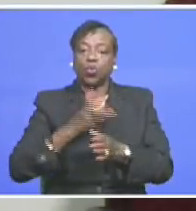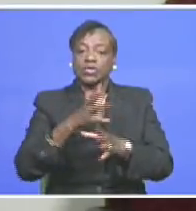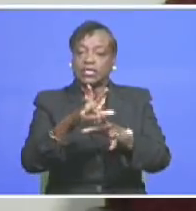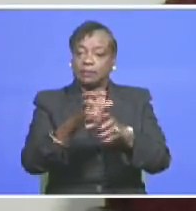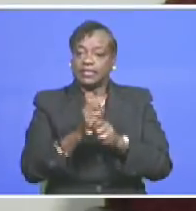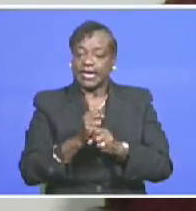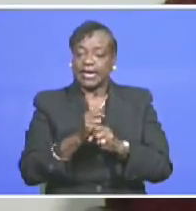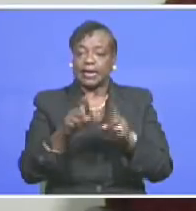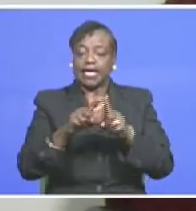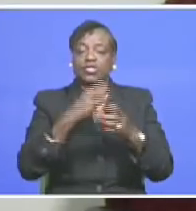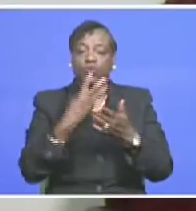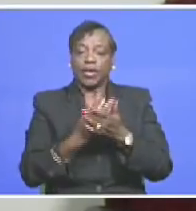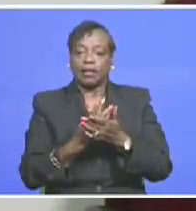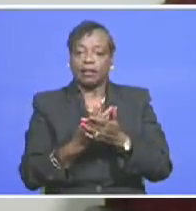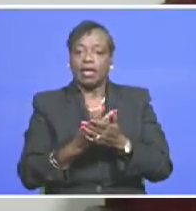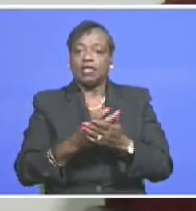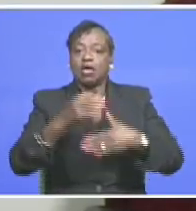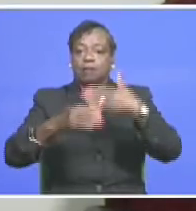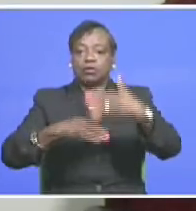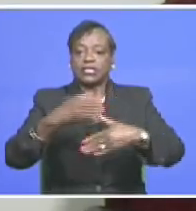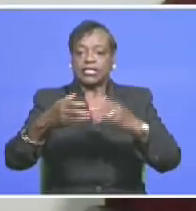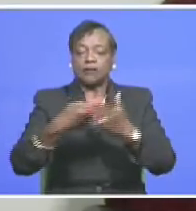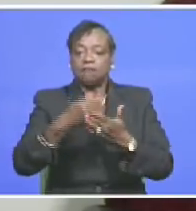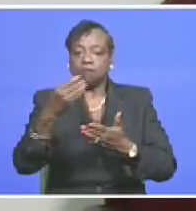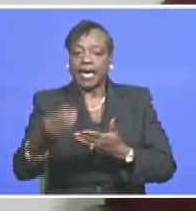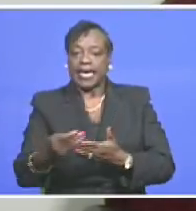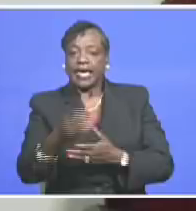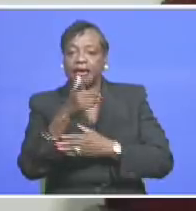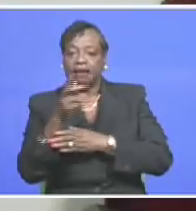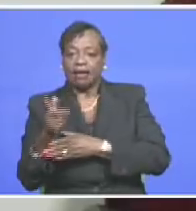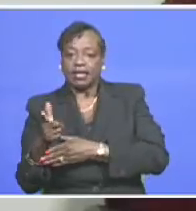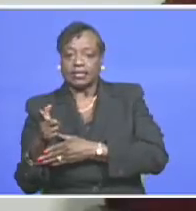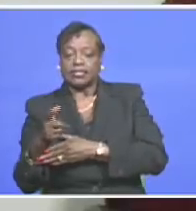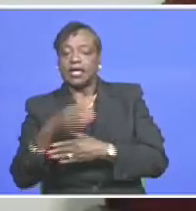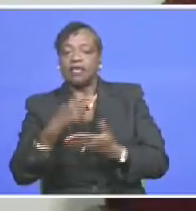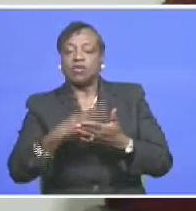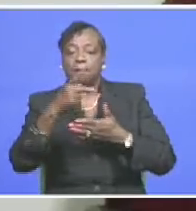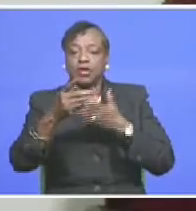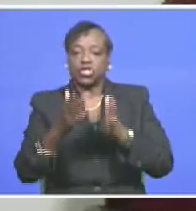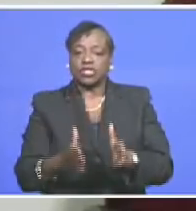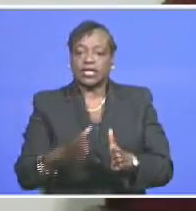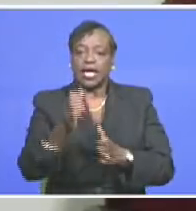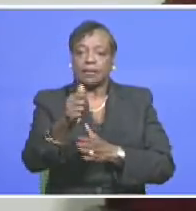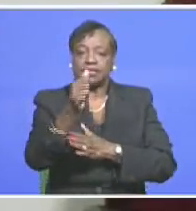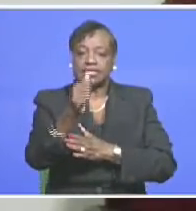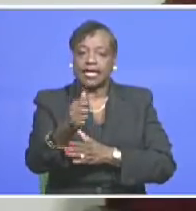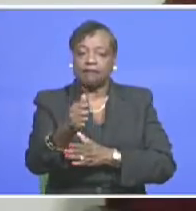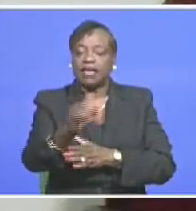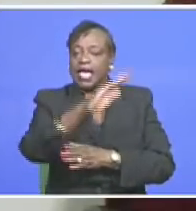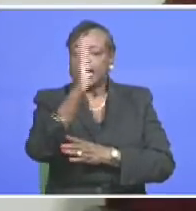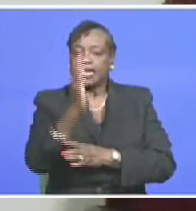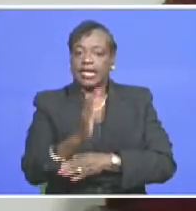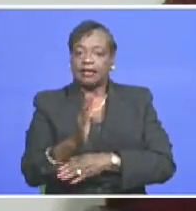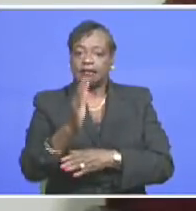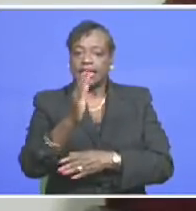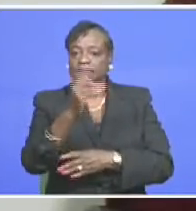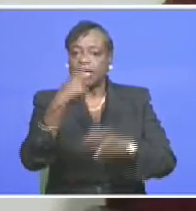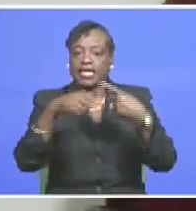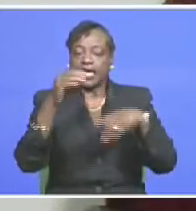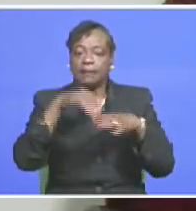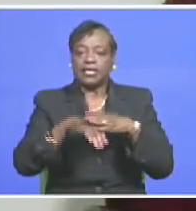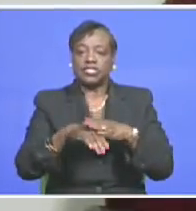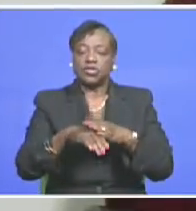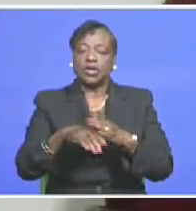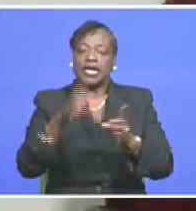Also, in the process of purchasing arms and ammunition, the purchaser himself never came into